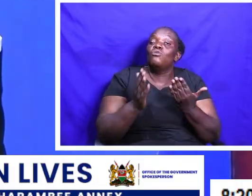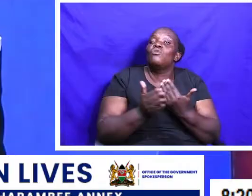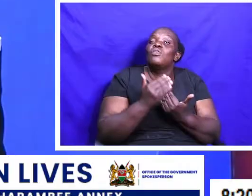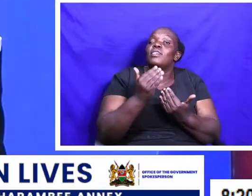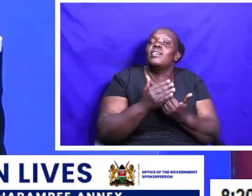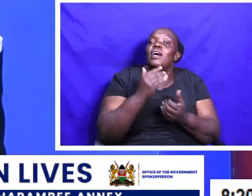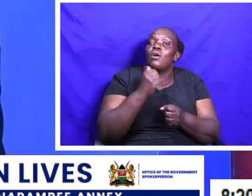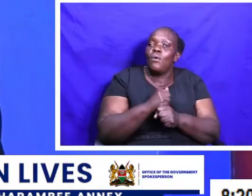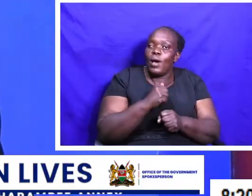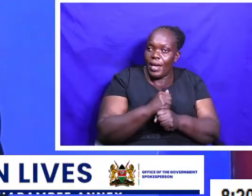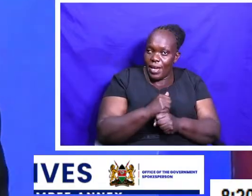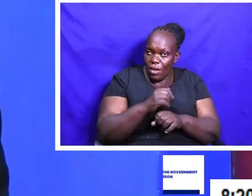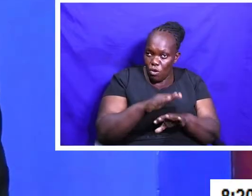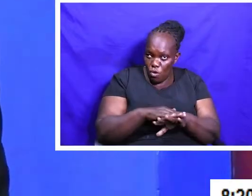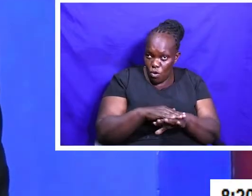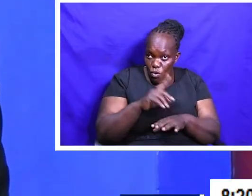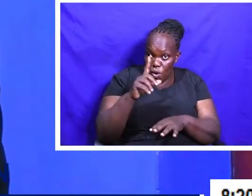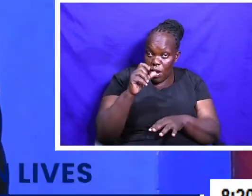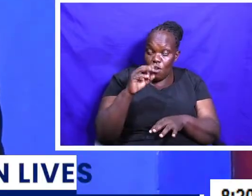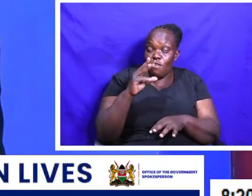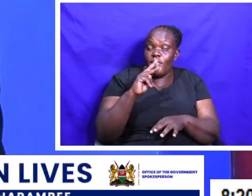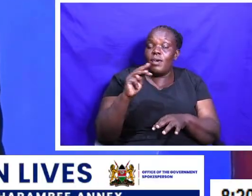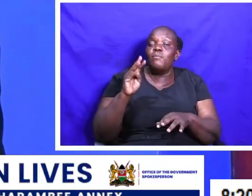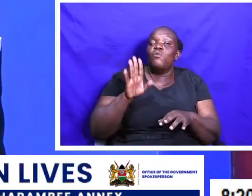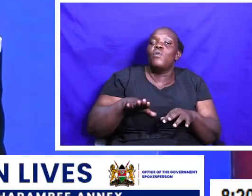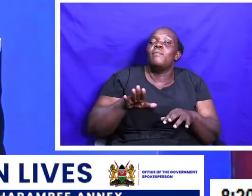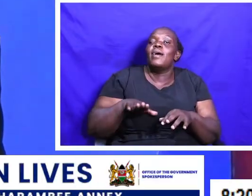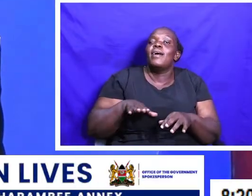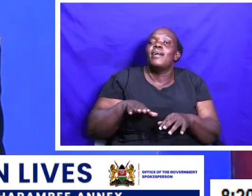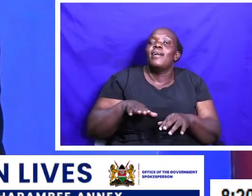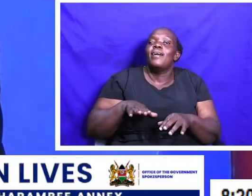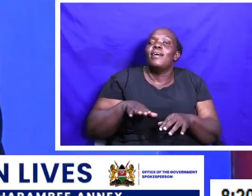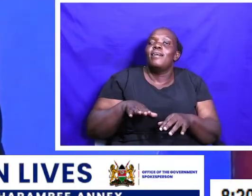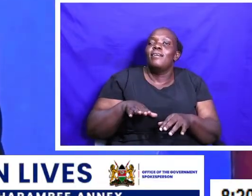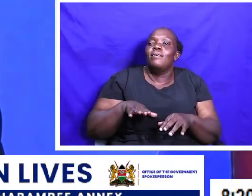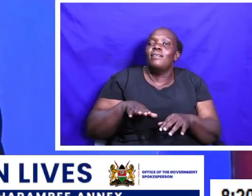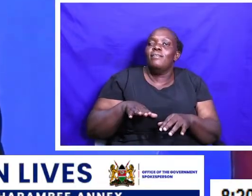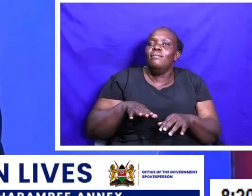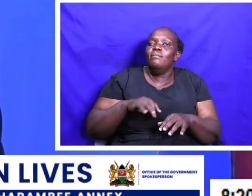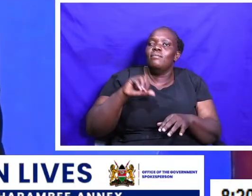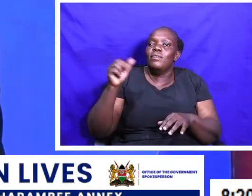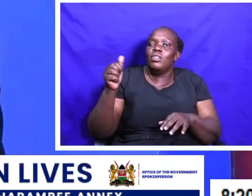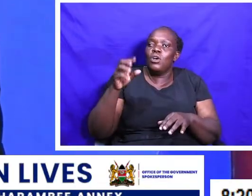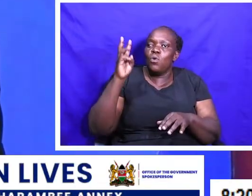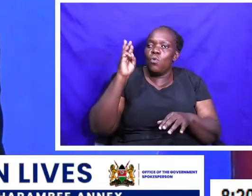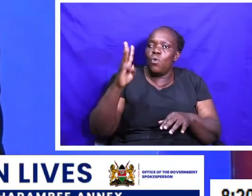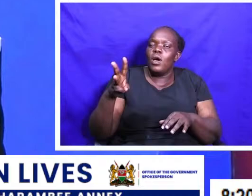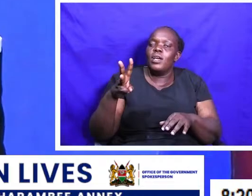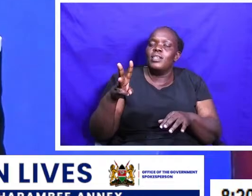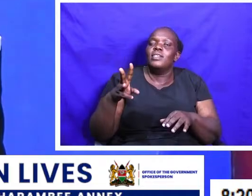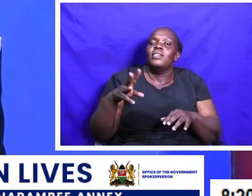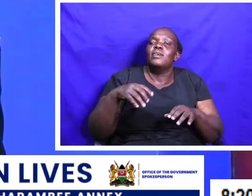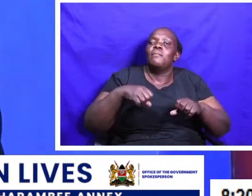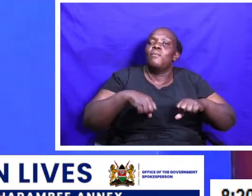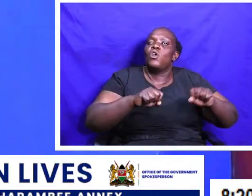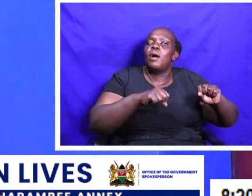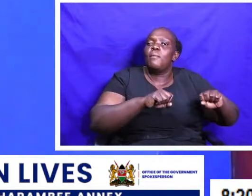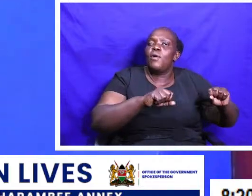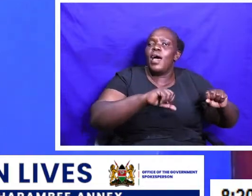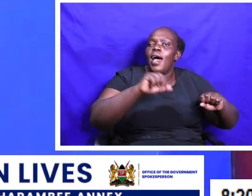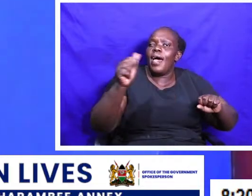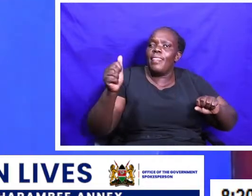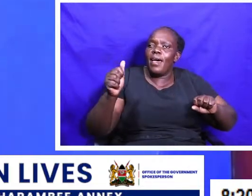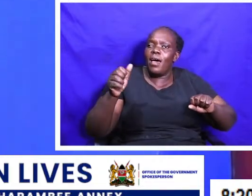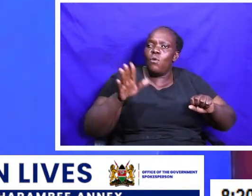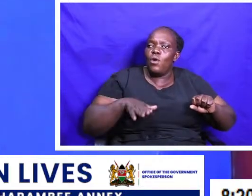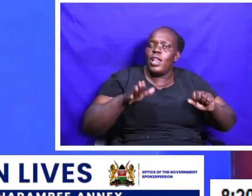consider working on. One of them was women, and another was with border. Because the